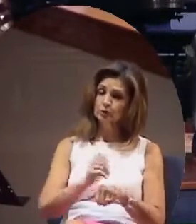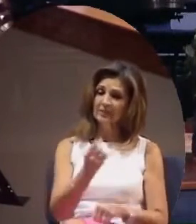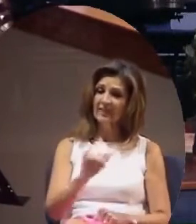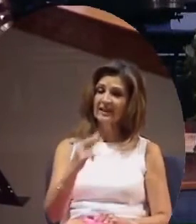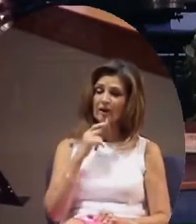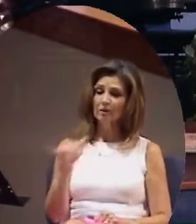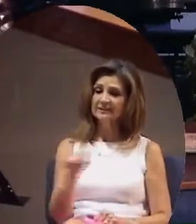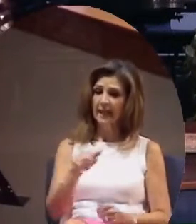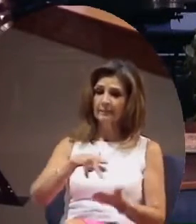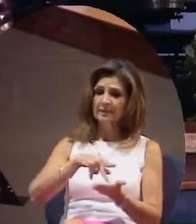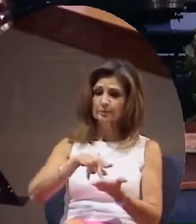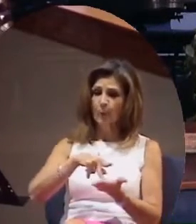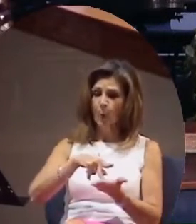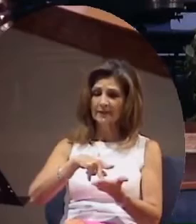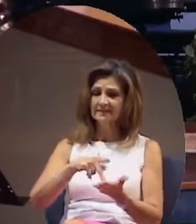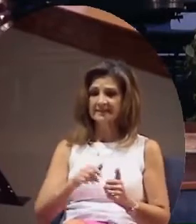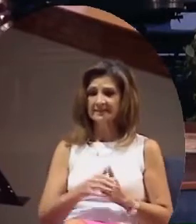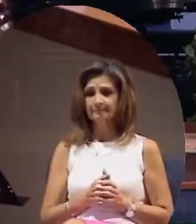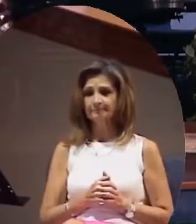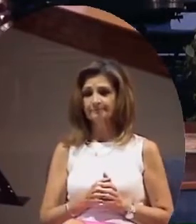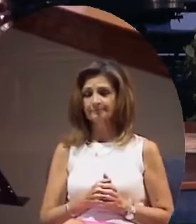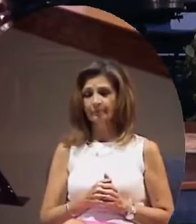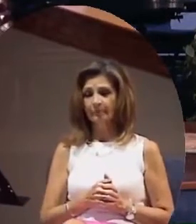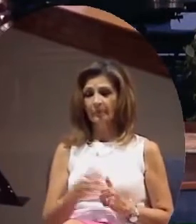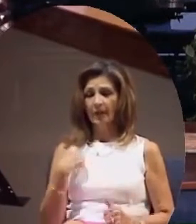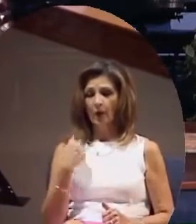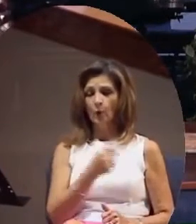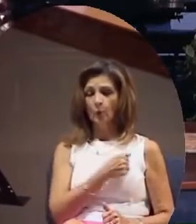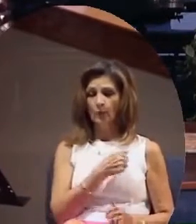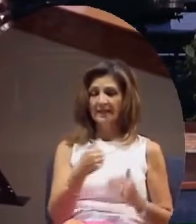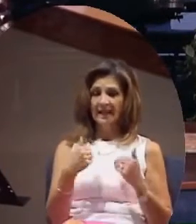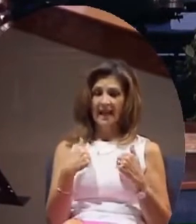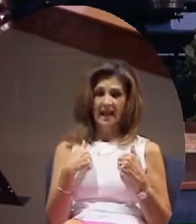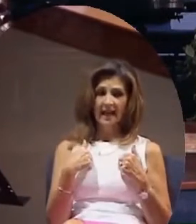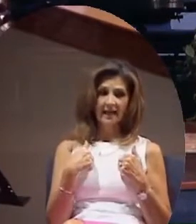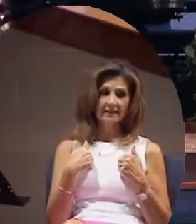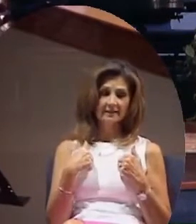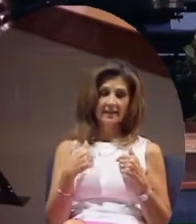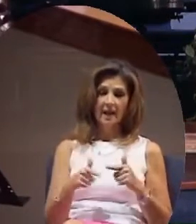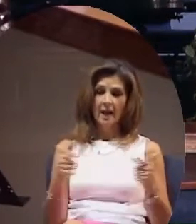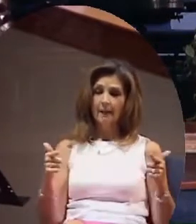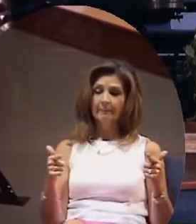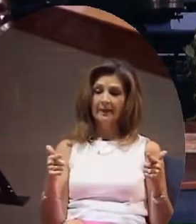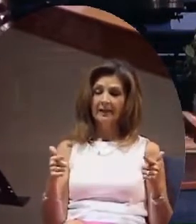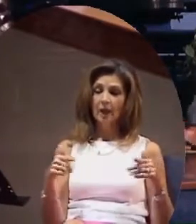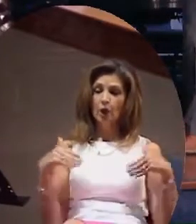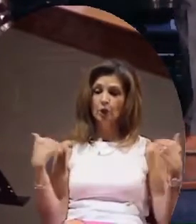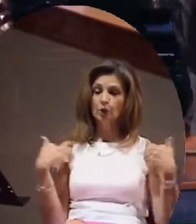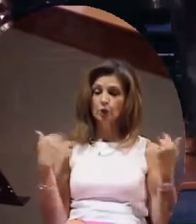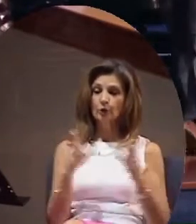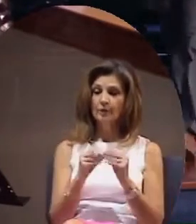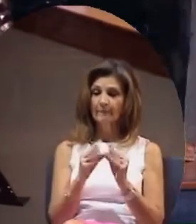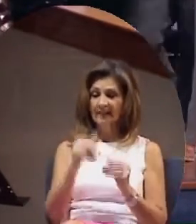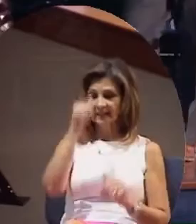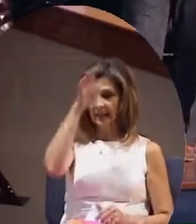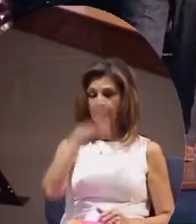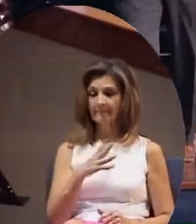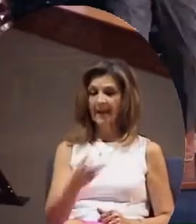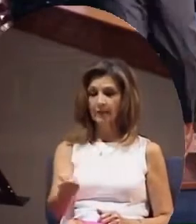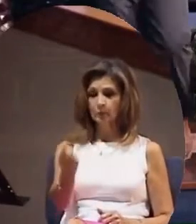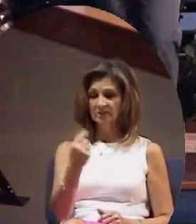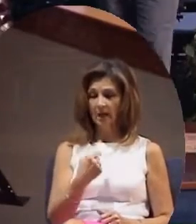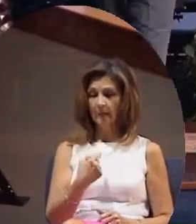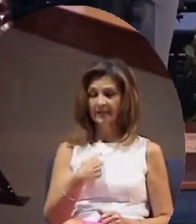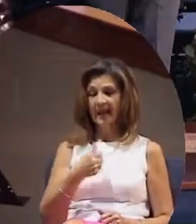poison. Amen. We had a big meeting planned up like this one time, a big youth meeting, and a man was coming, and